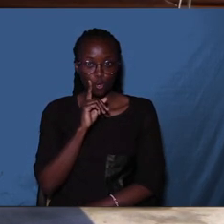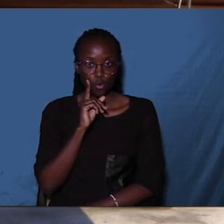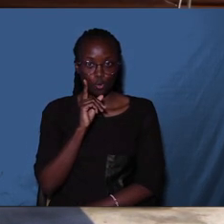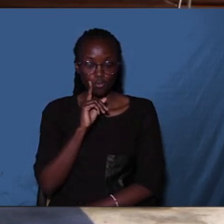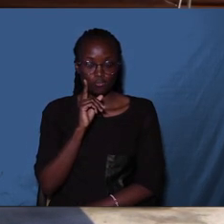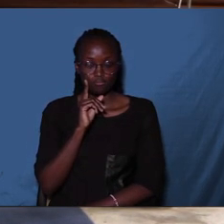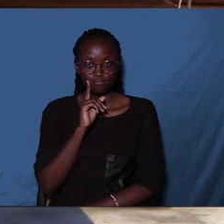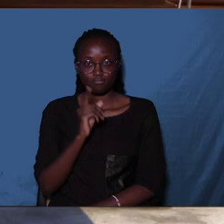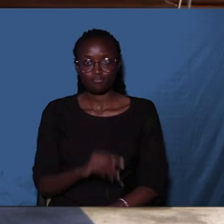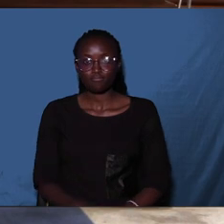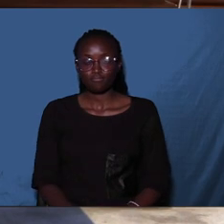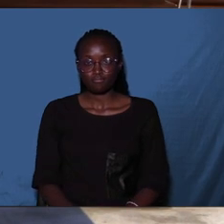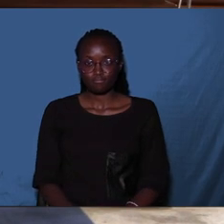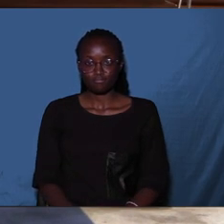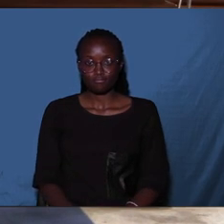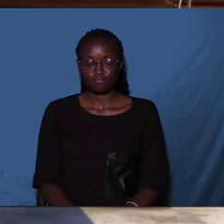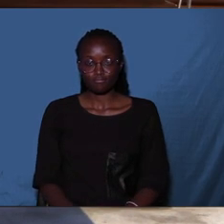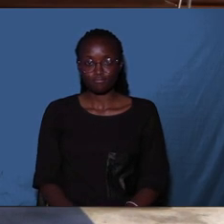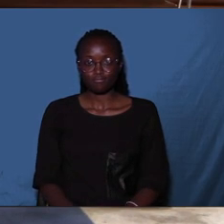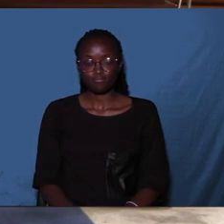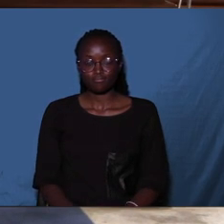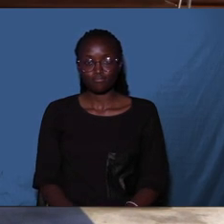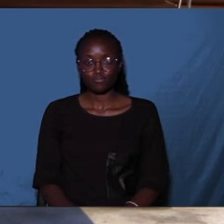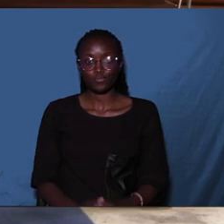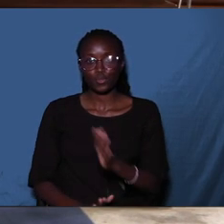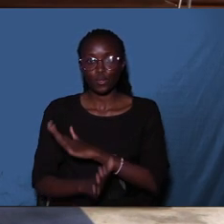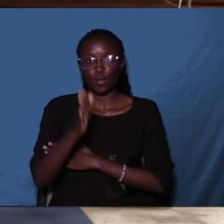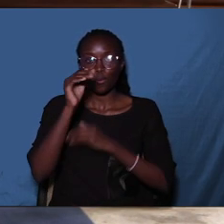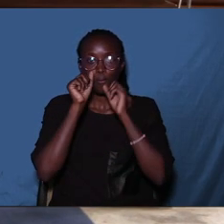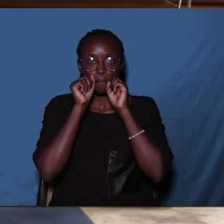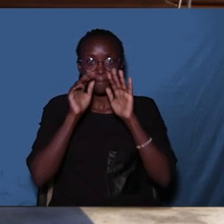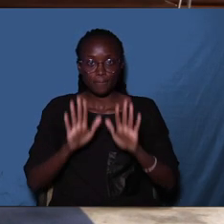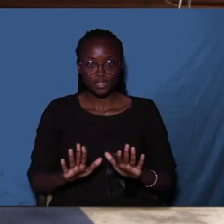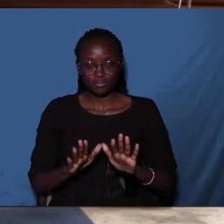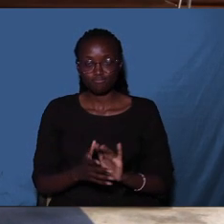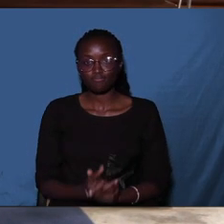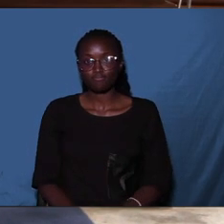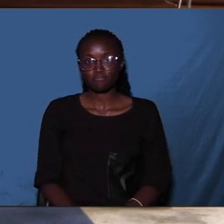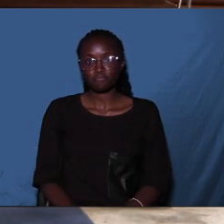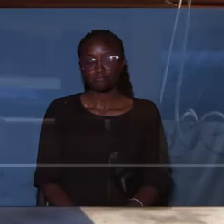this, with this same series as we continue to wait upon the Lord. God bless you. God bless you.